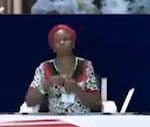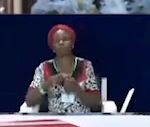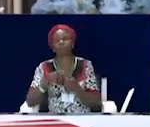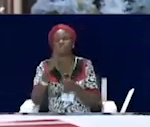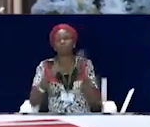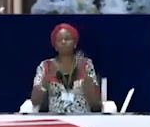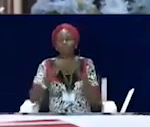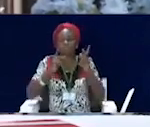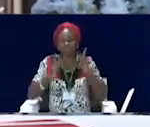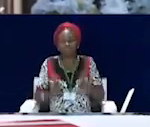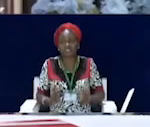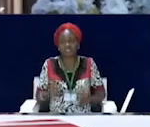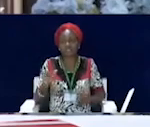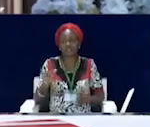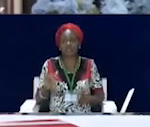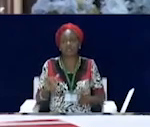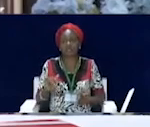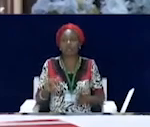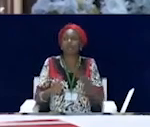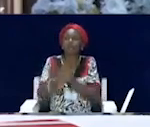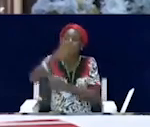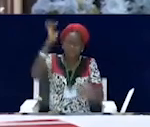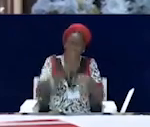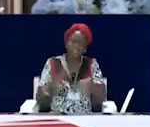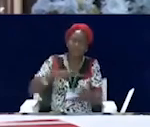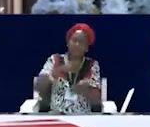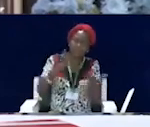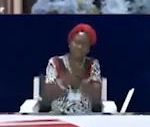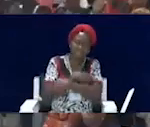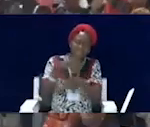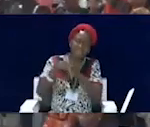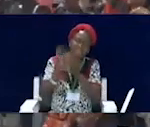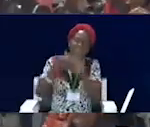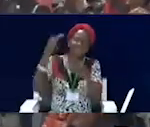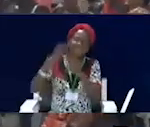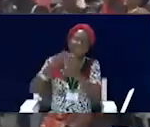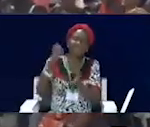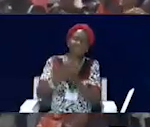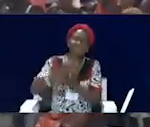If it is physical, God will touch you today.